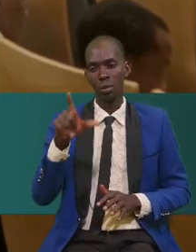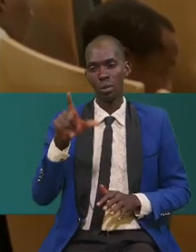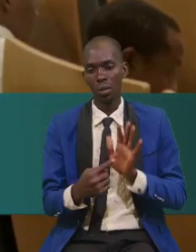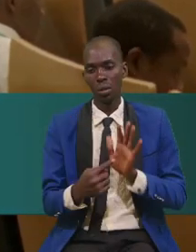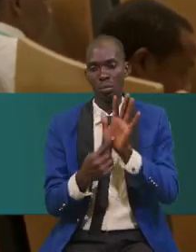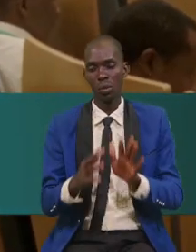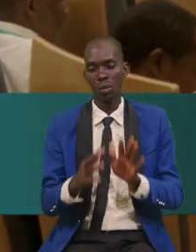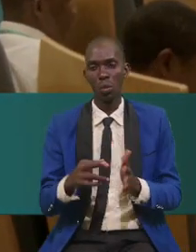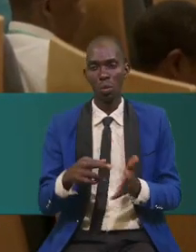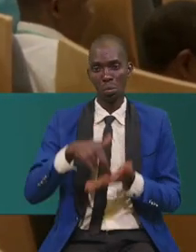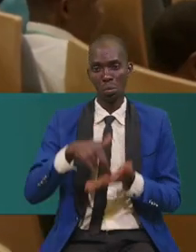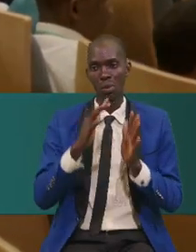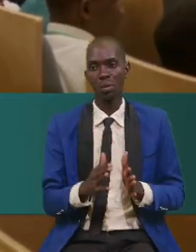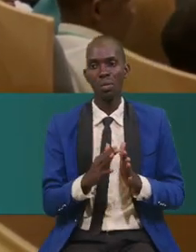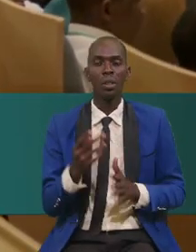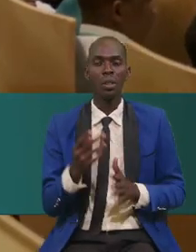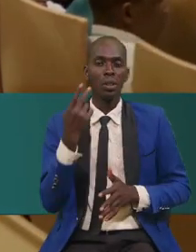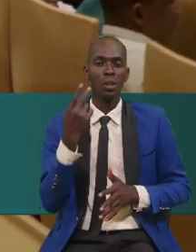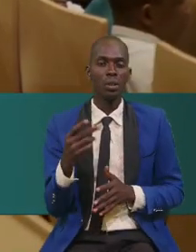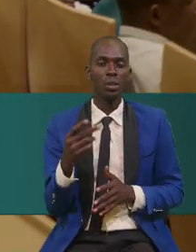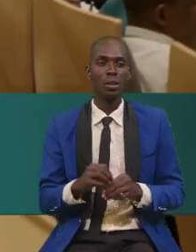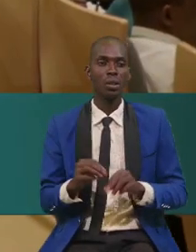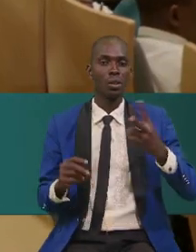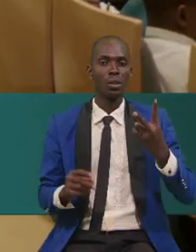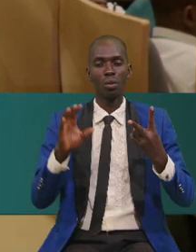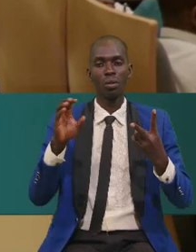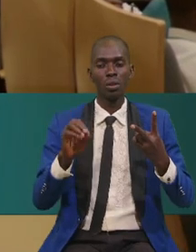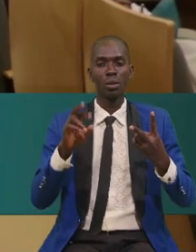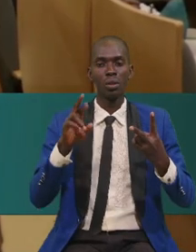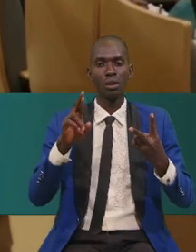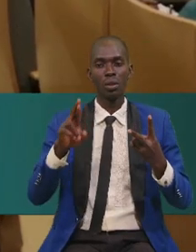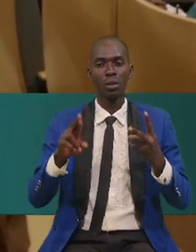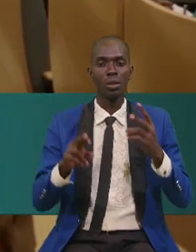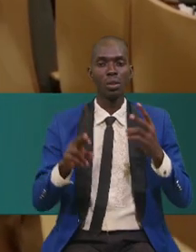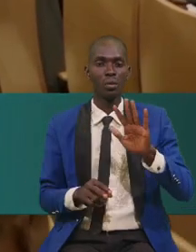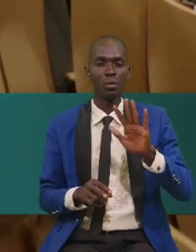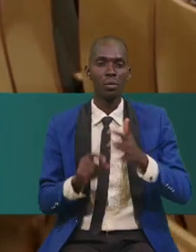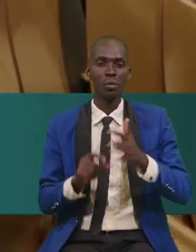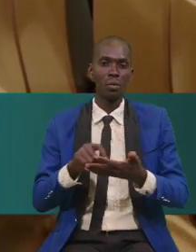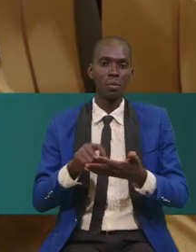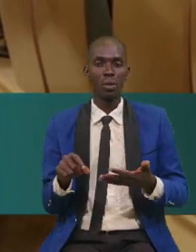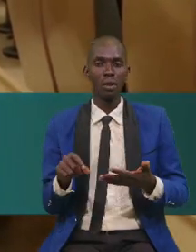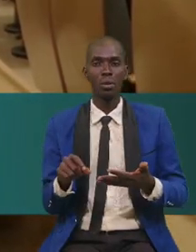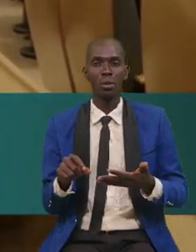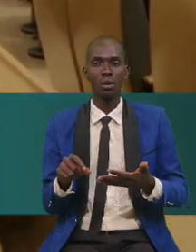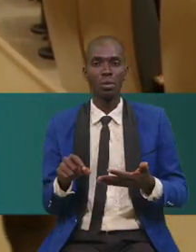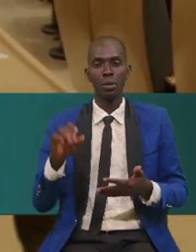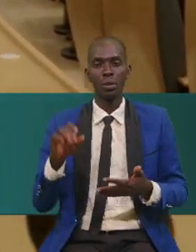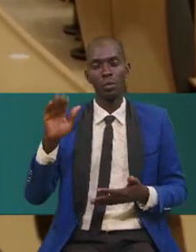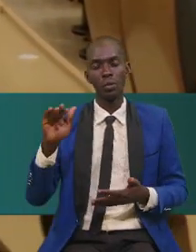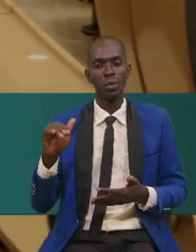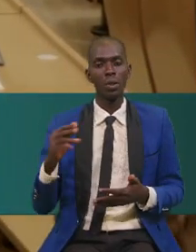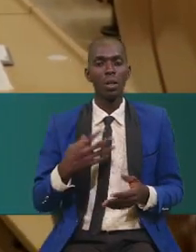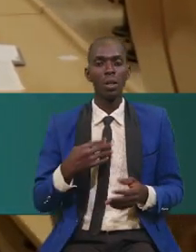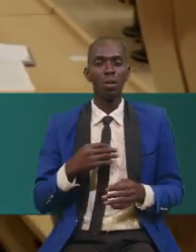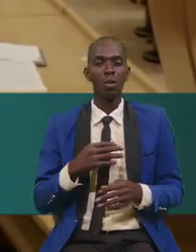Corinthians chapter 5. In 2 Corinthians chapter 5, I'm reading from verse 18, and all things of God,